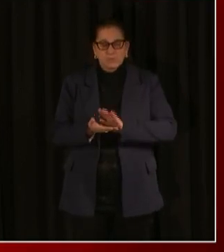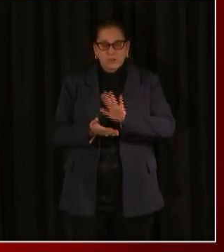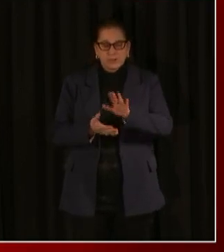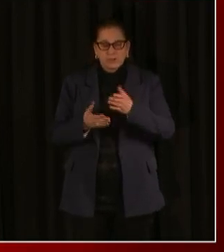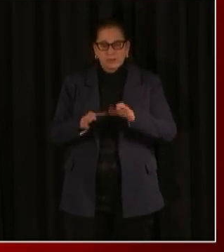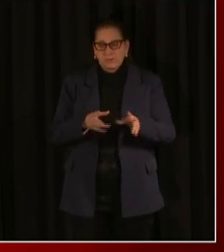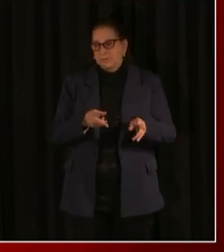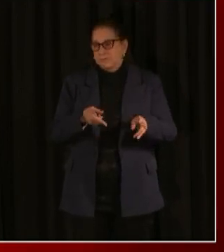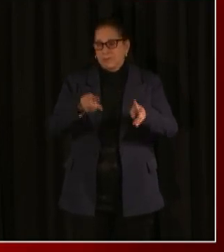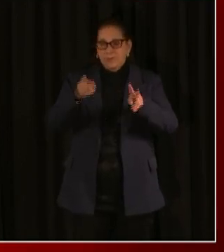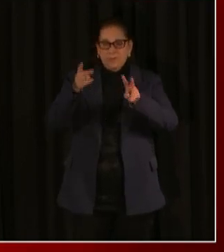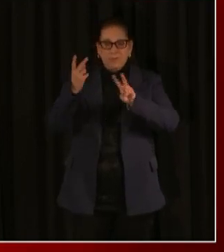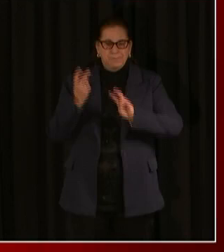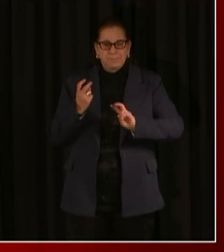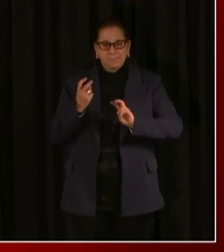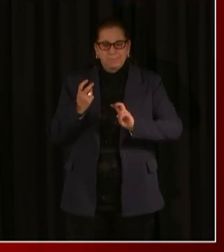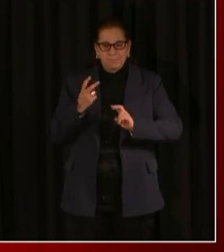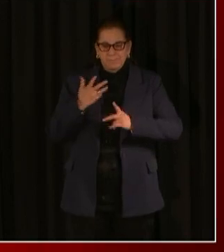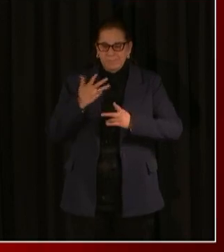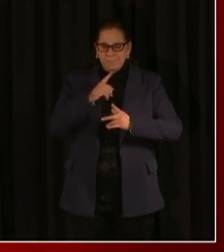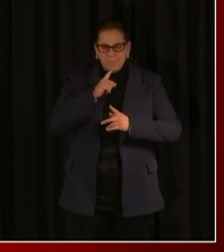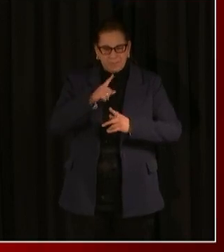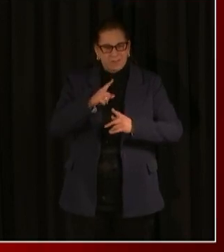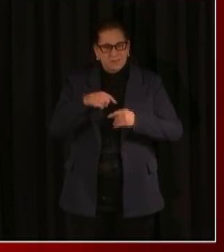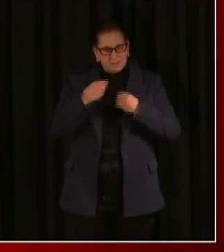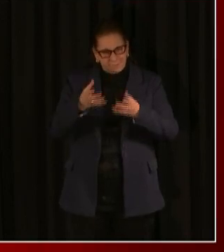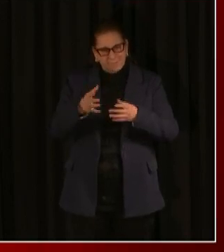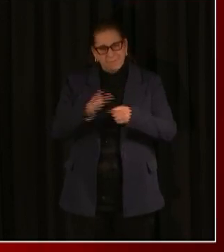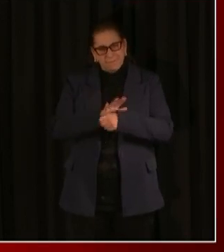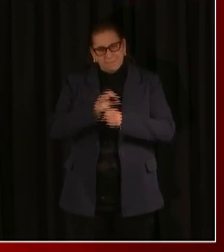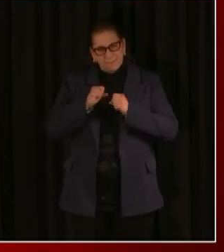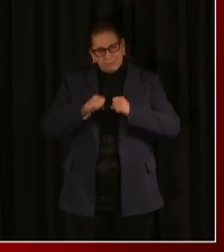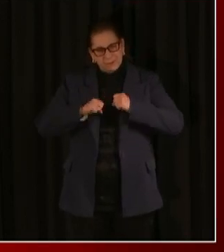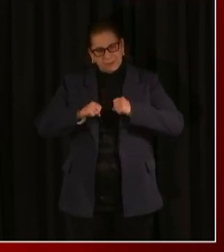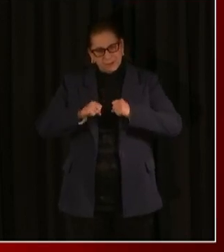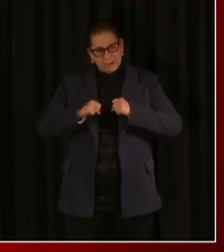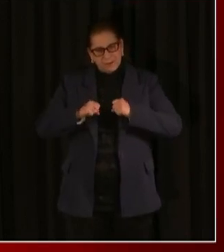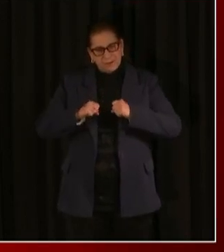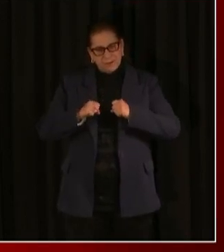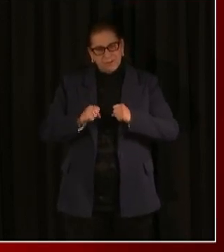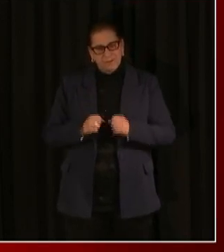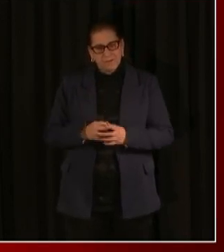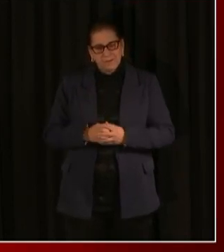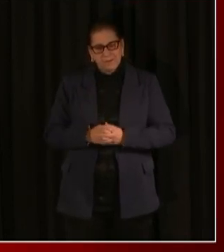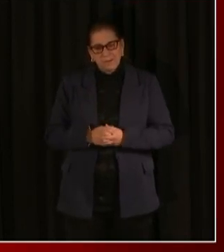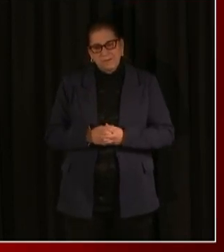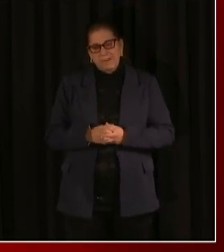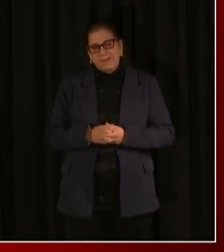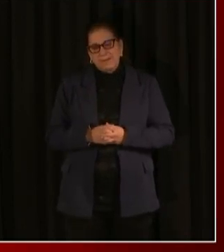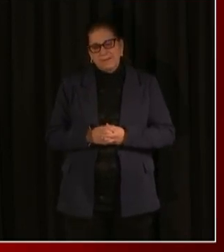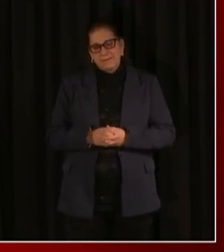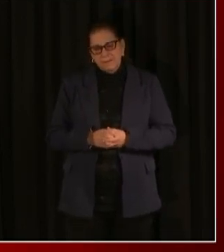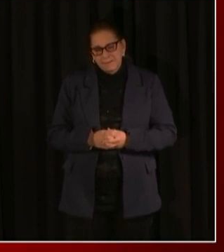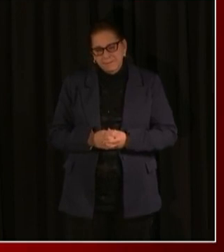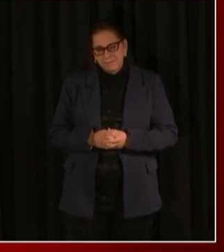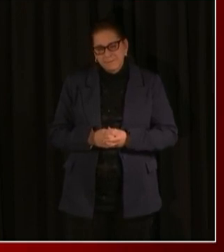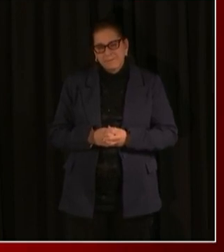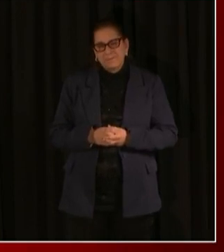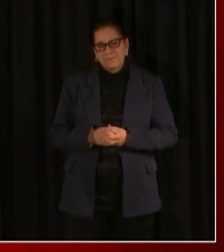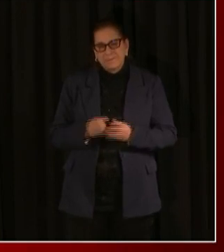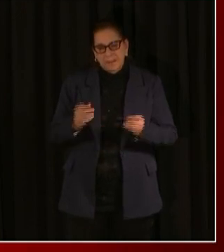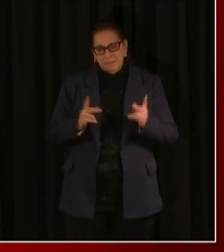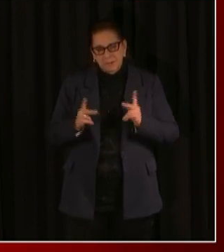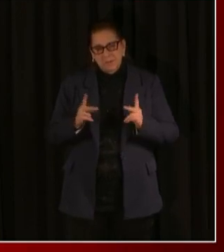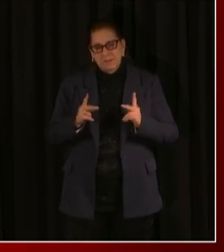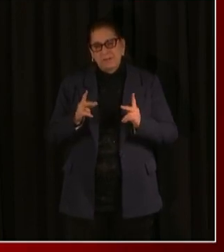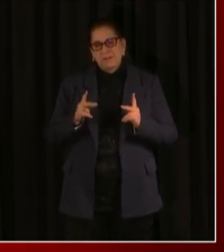That's, I know, a common concern with a lot of vaccines, and in this case, you can't get COVID-19 from